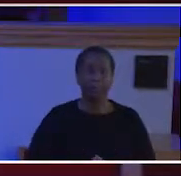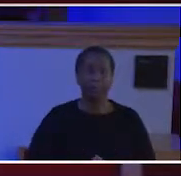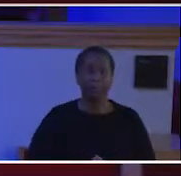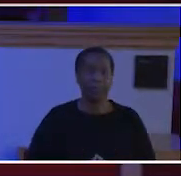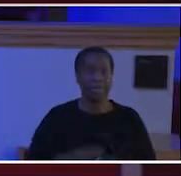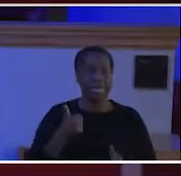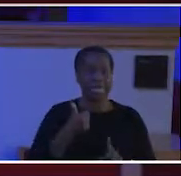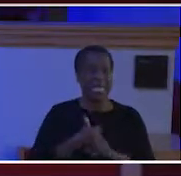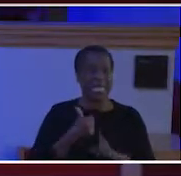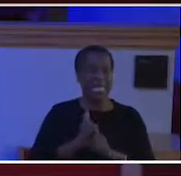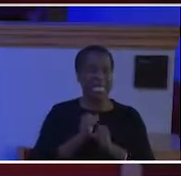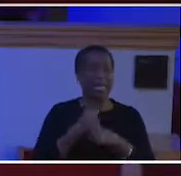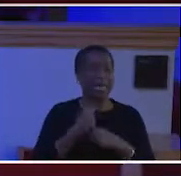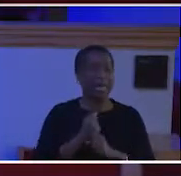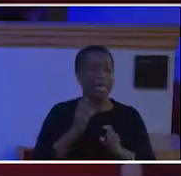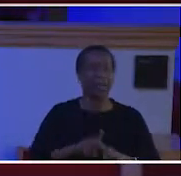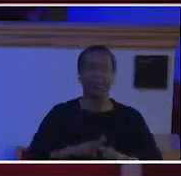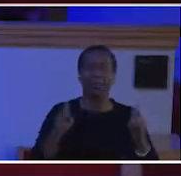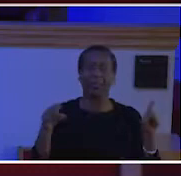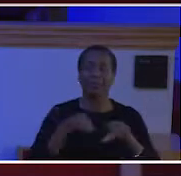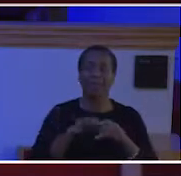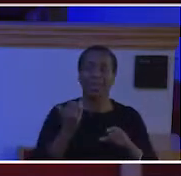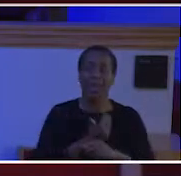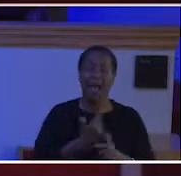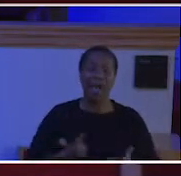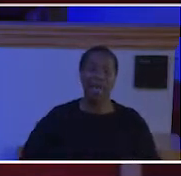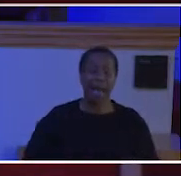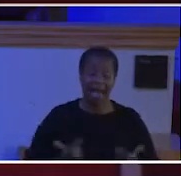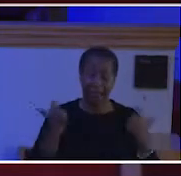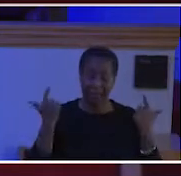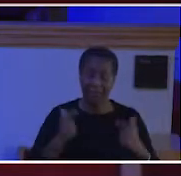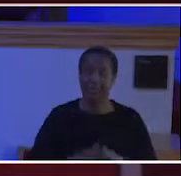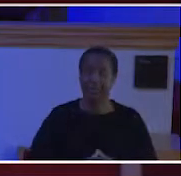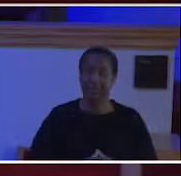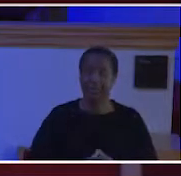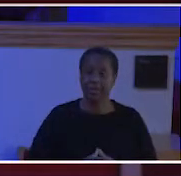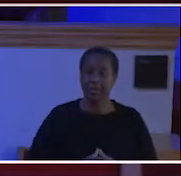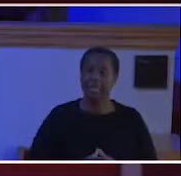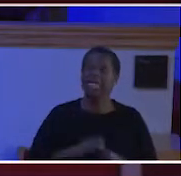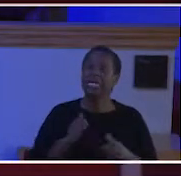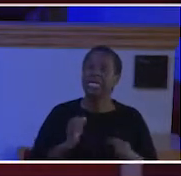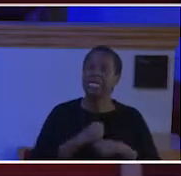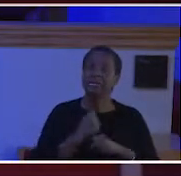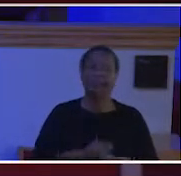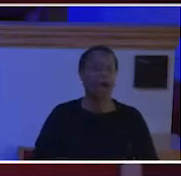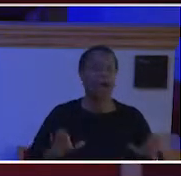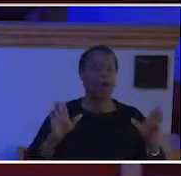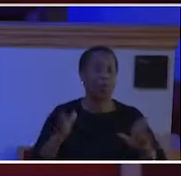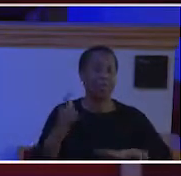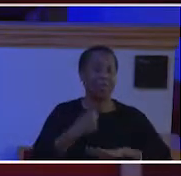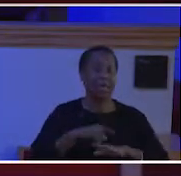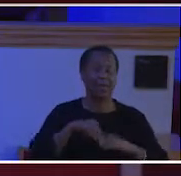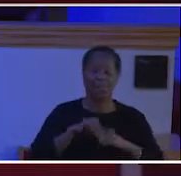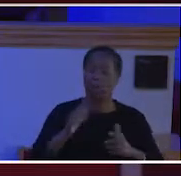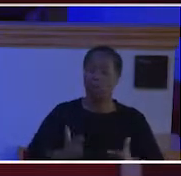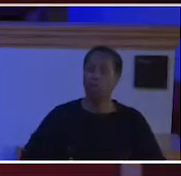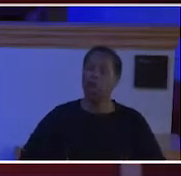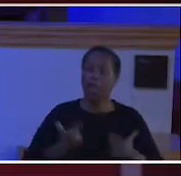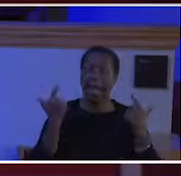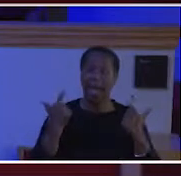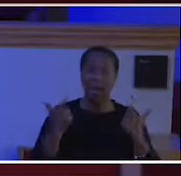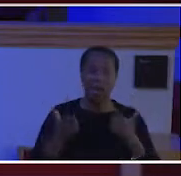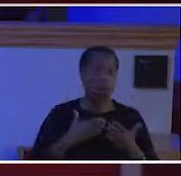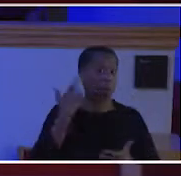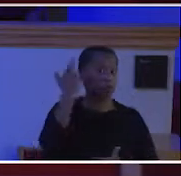He's made a wonderful difference in our lives. And he's made a wonderful difference in your life, whether you realize it or